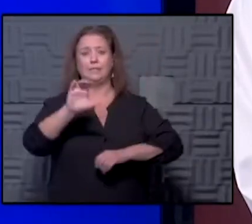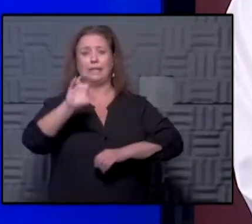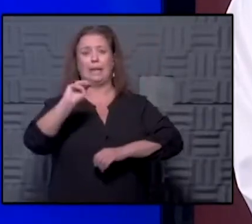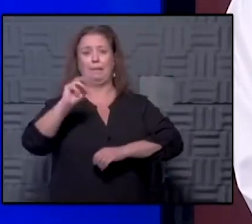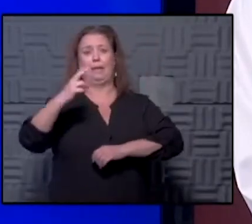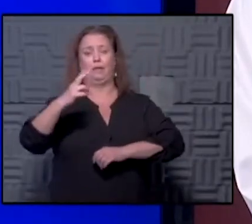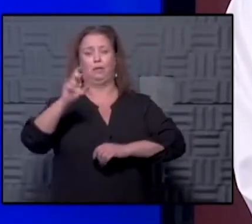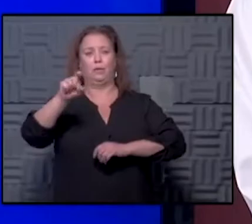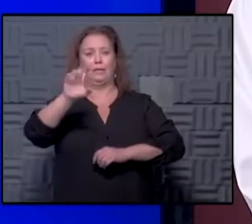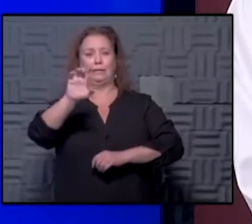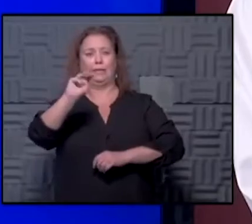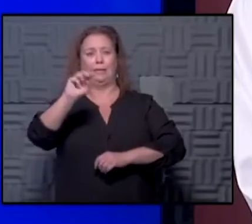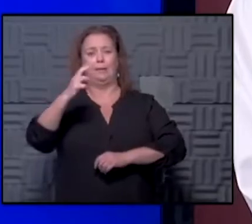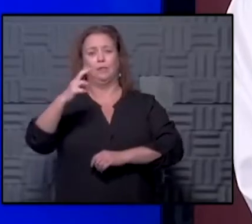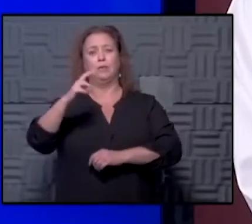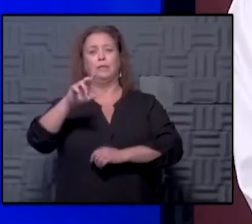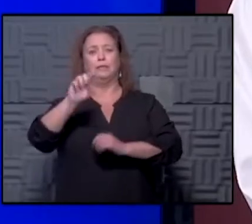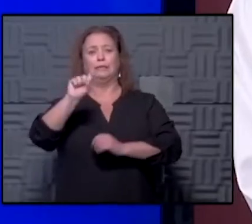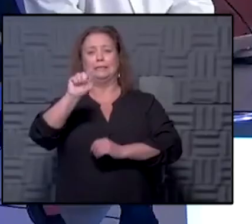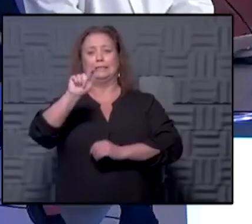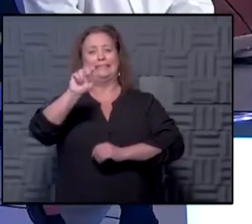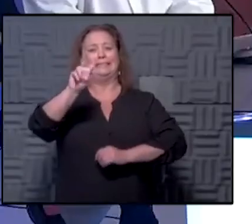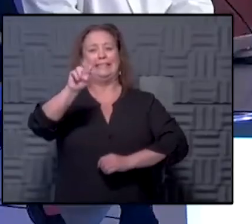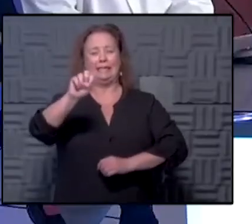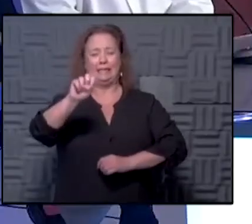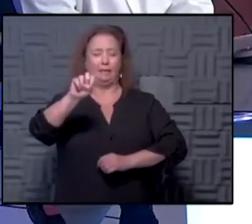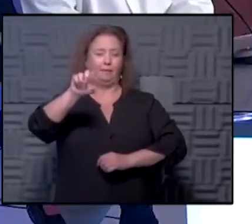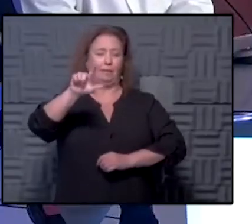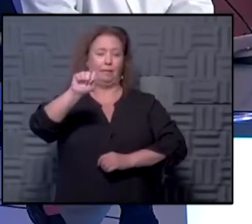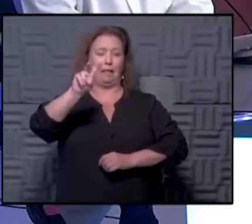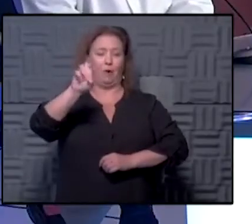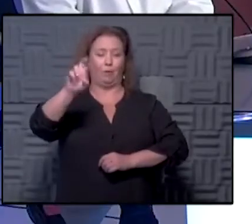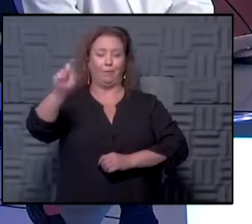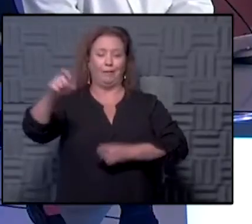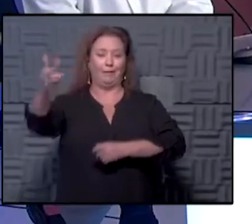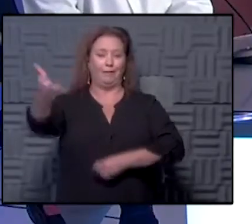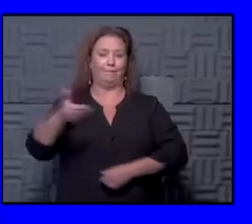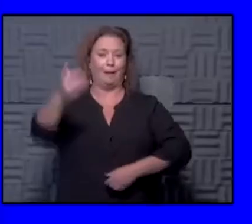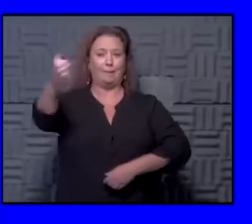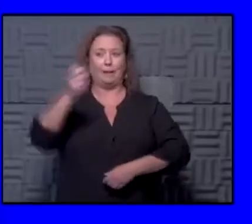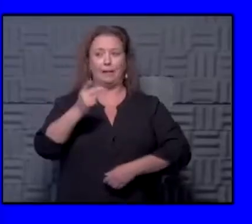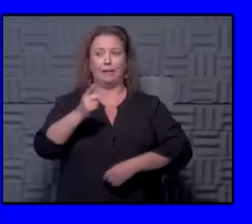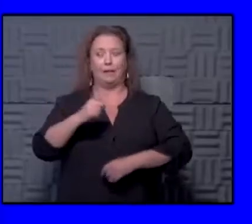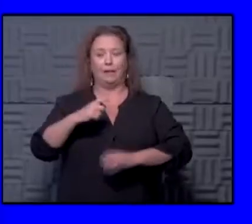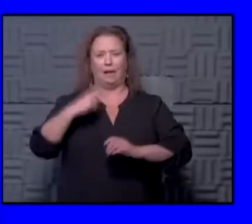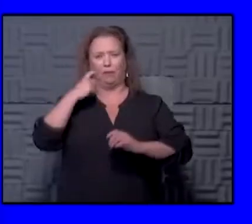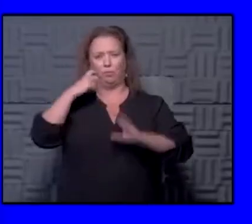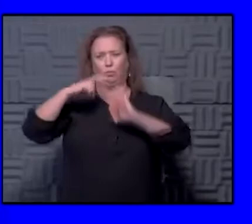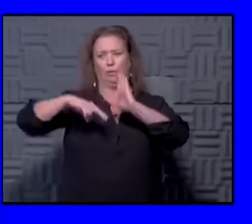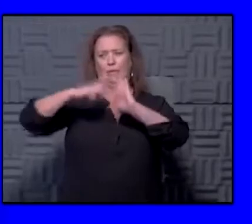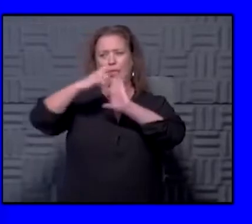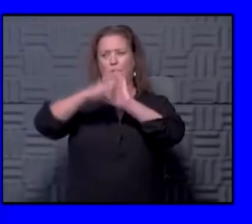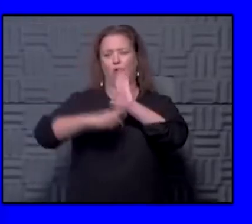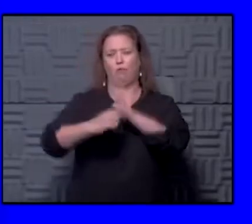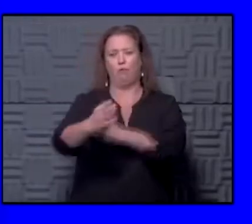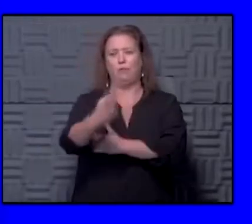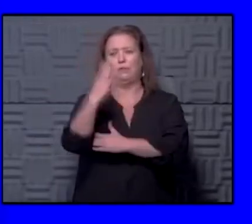colleagues and Steve Lauer back on this program. Yeah, you know, I was just reading an article this morning before